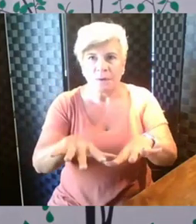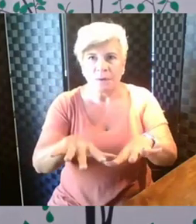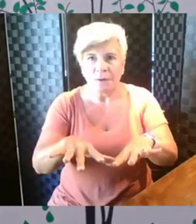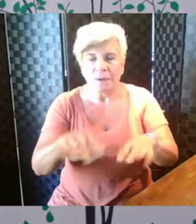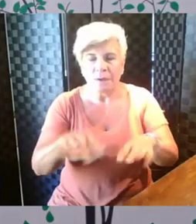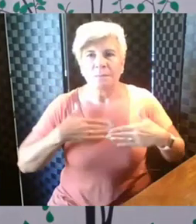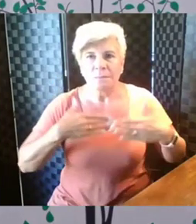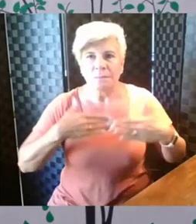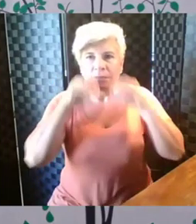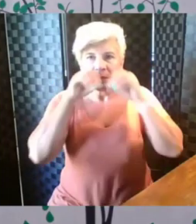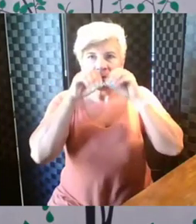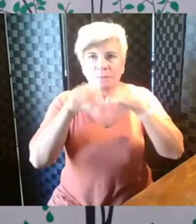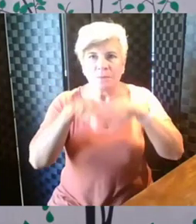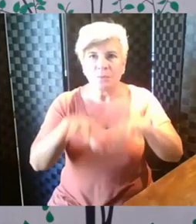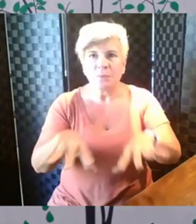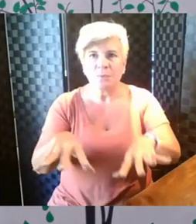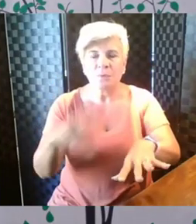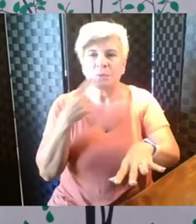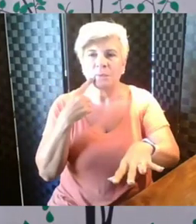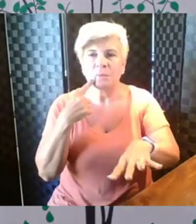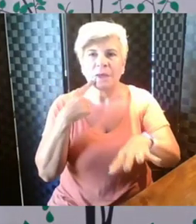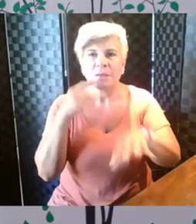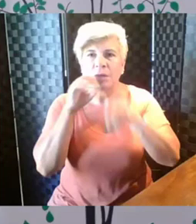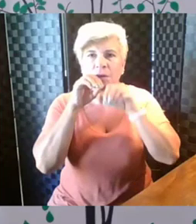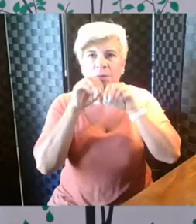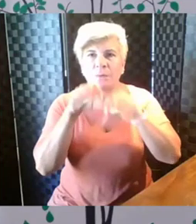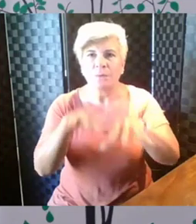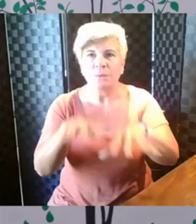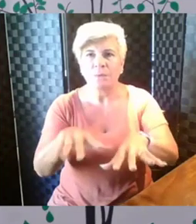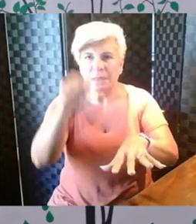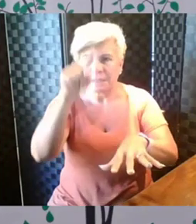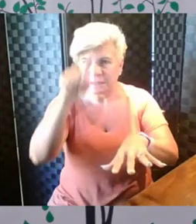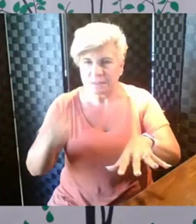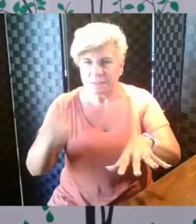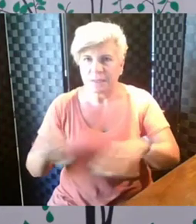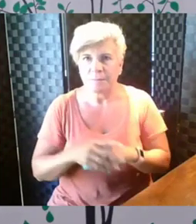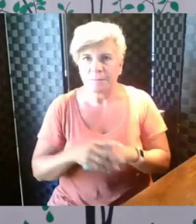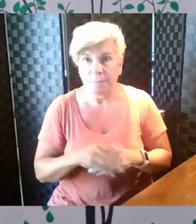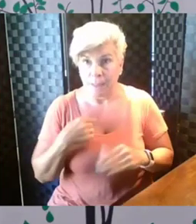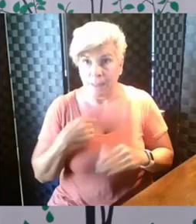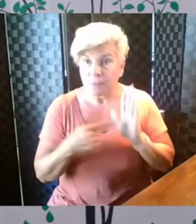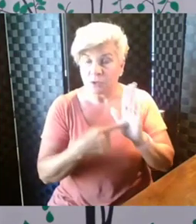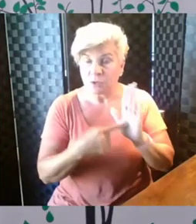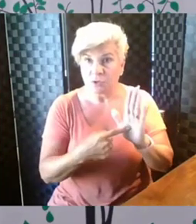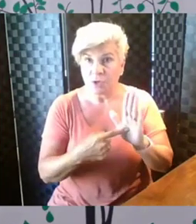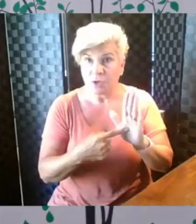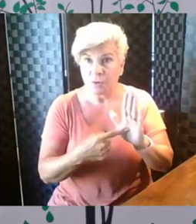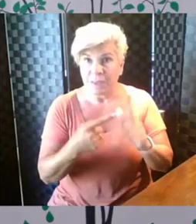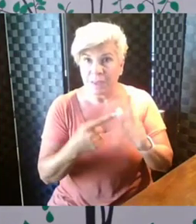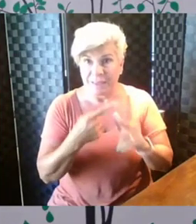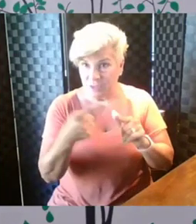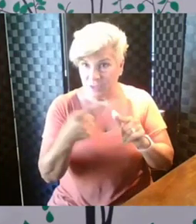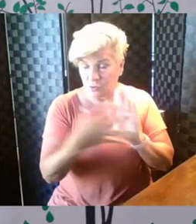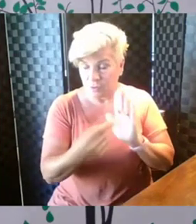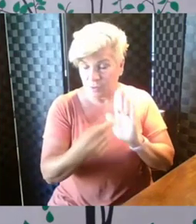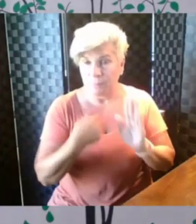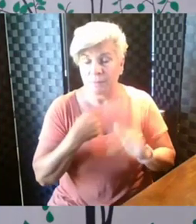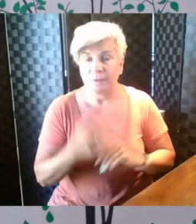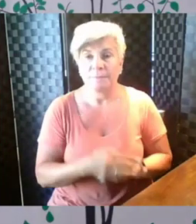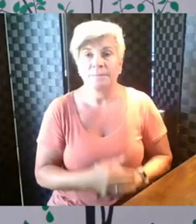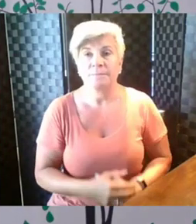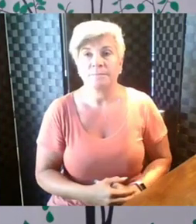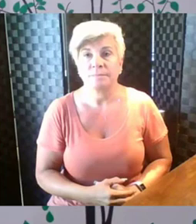to breathe out through your mouth. So I'm going to show you what that looks like first, and then I'm going to have you do that with me,